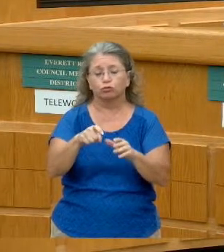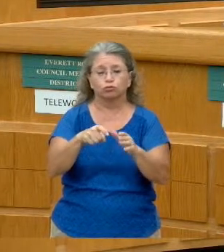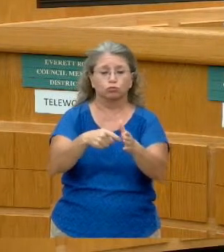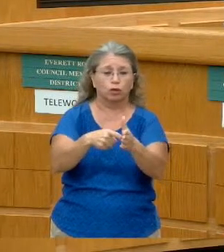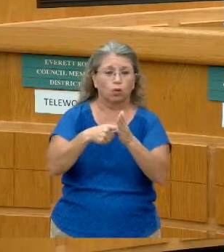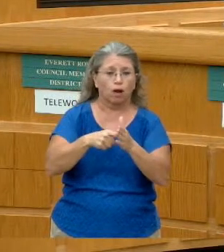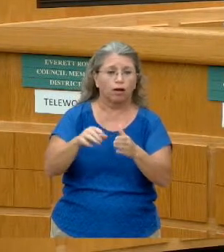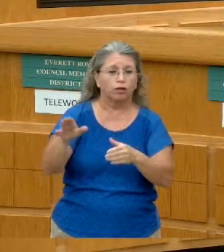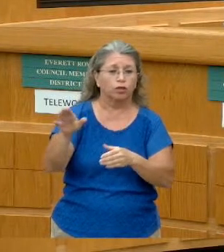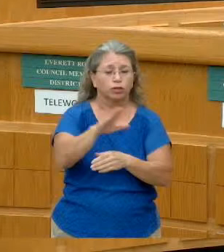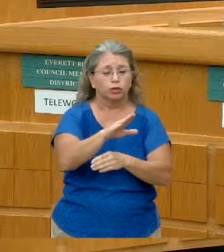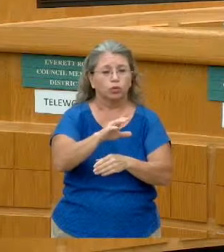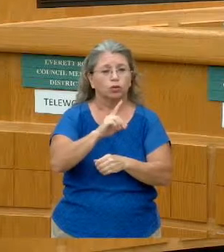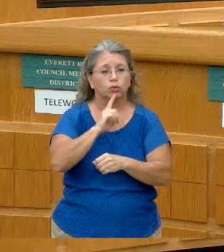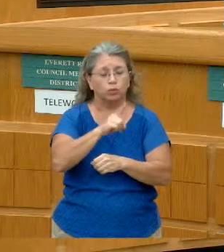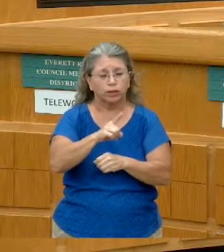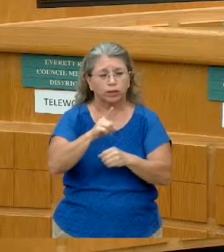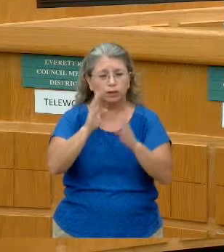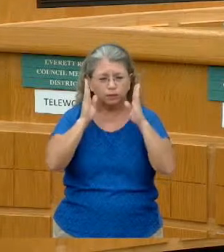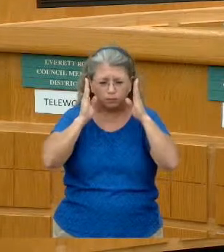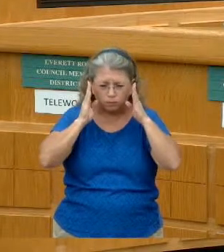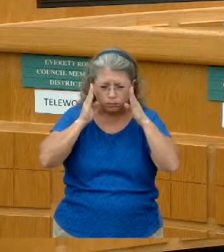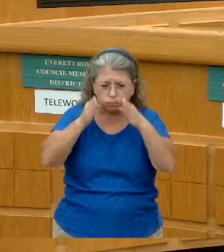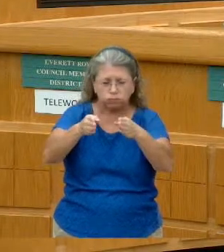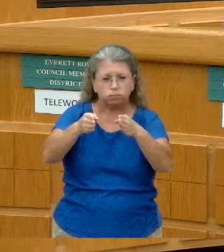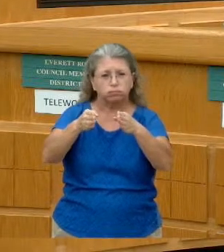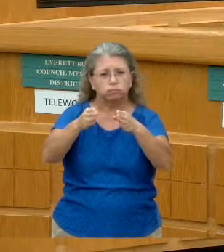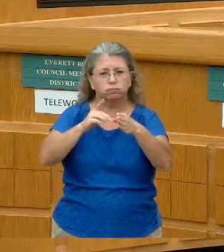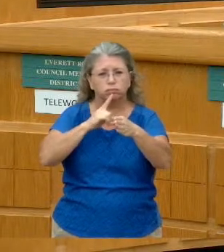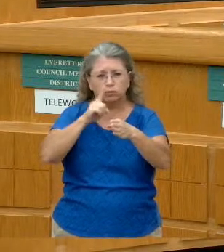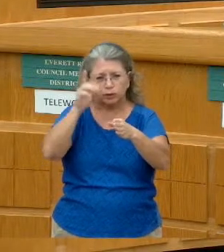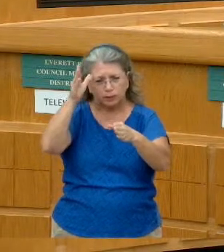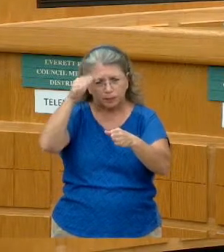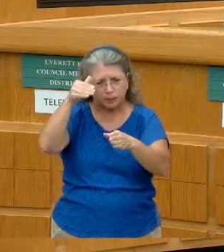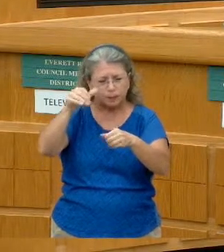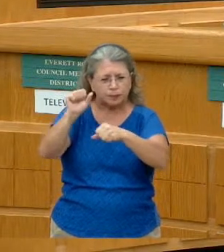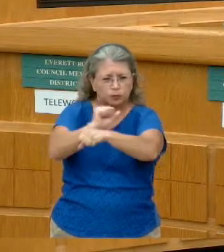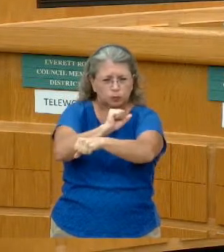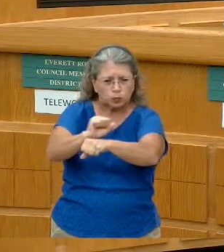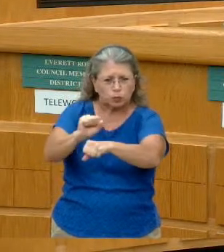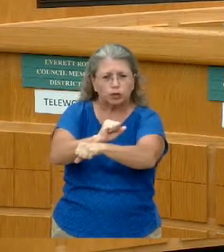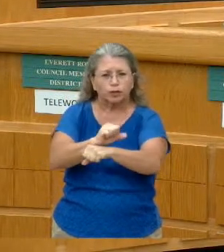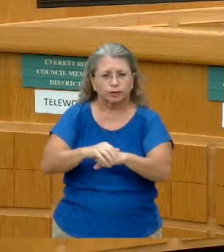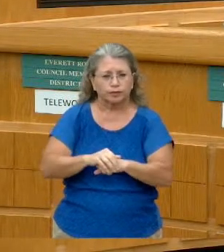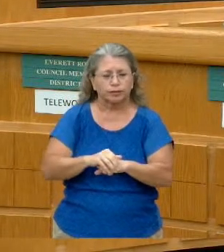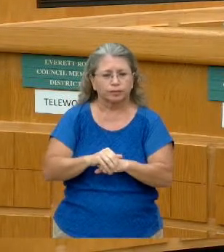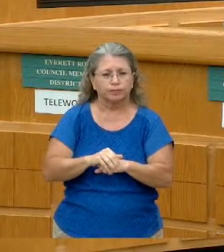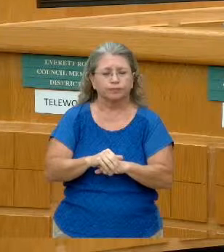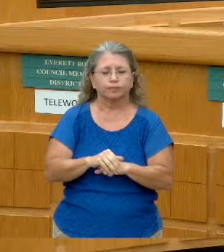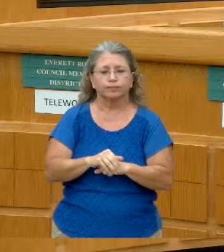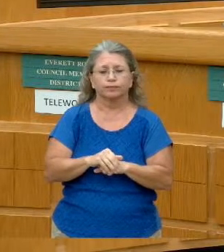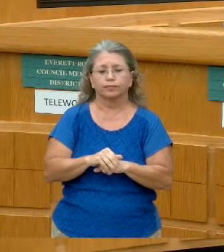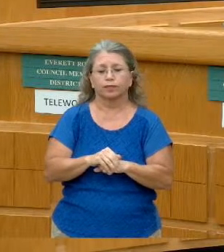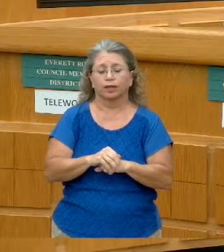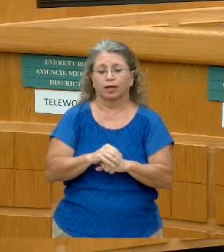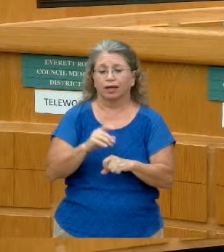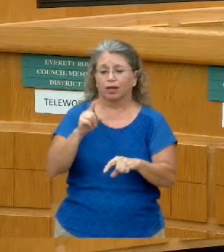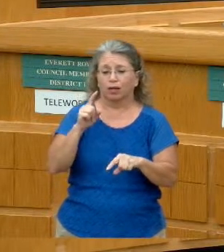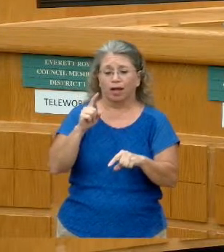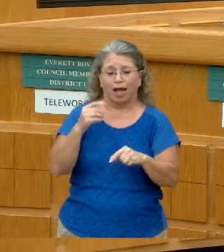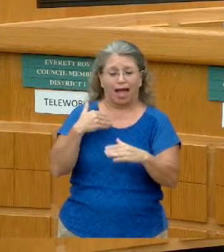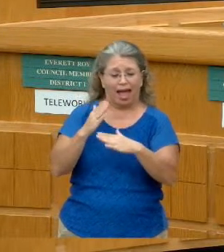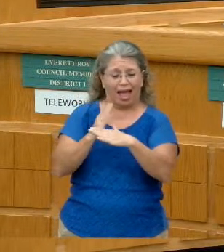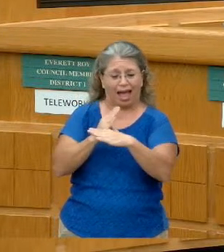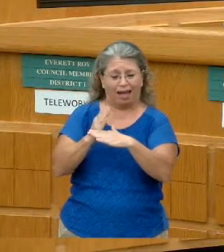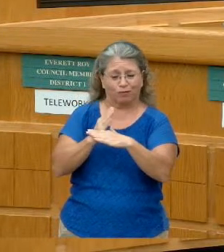due diligence and vigilance if we hope to see that happening. Averaging another 200 plus